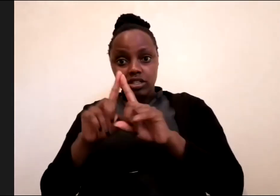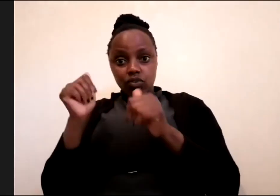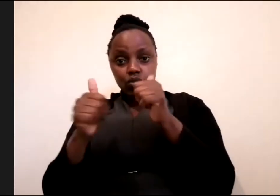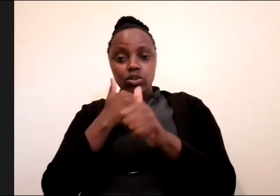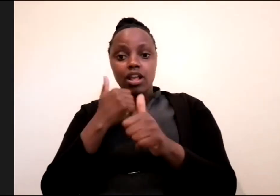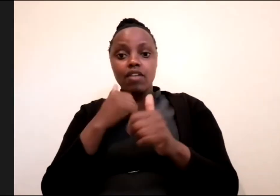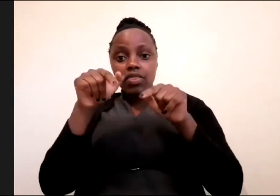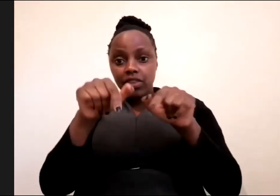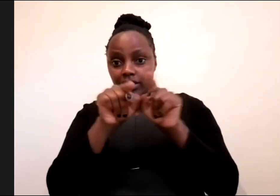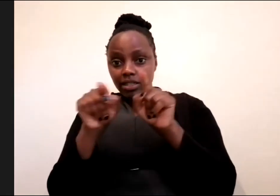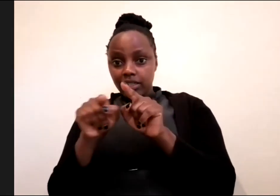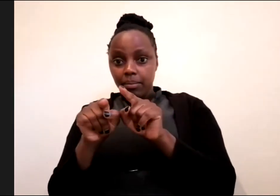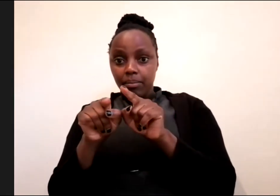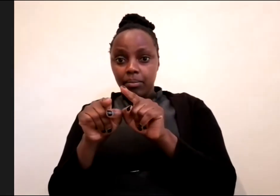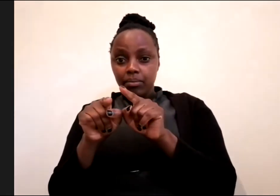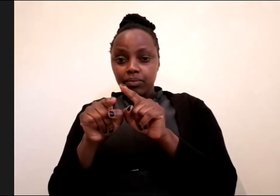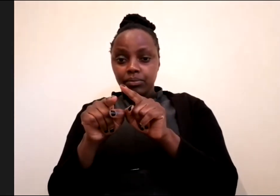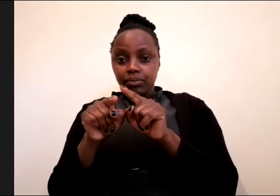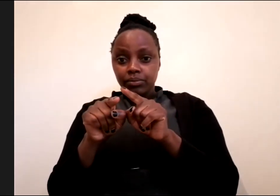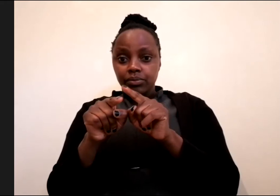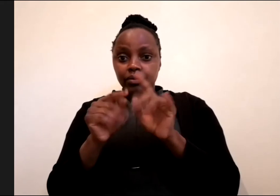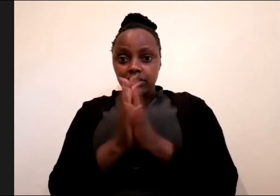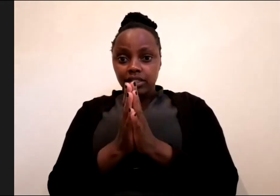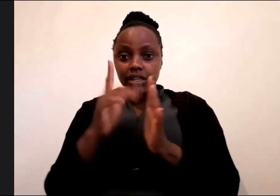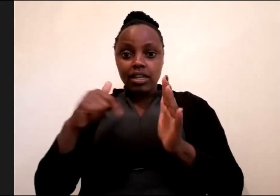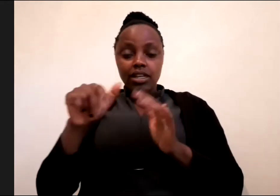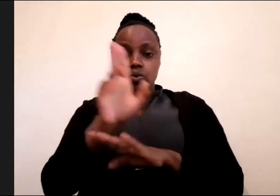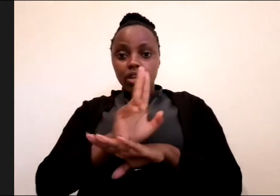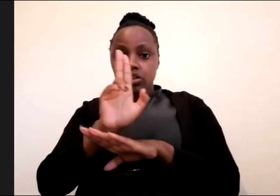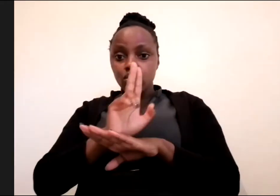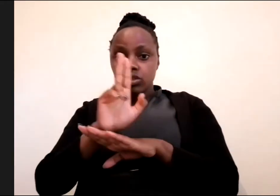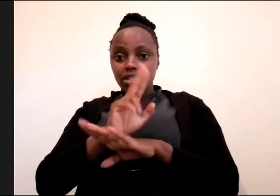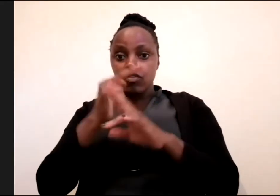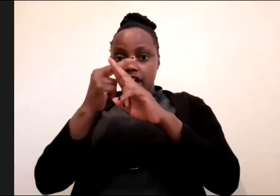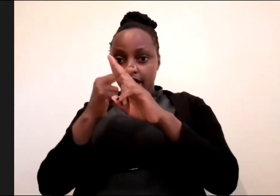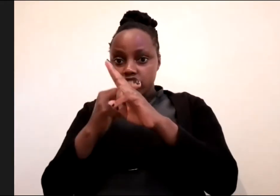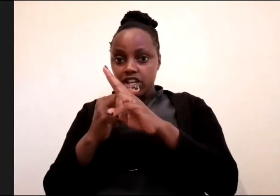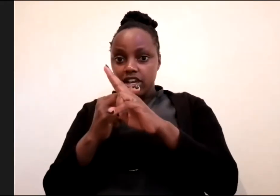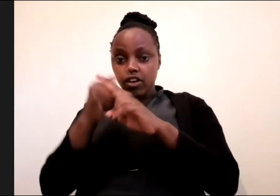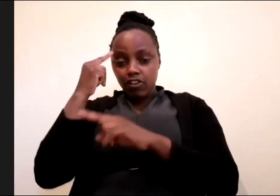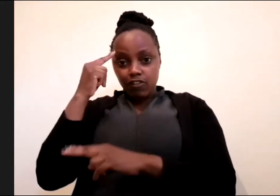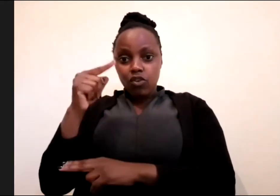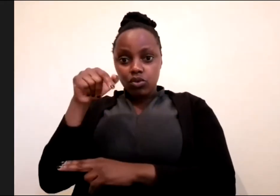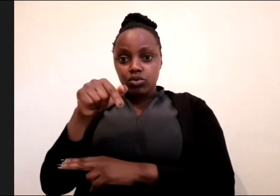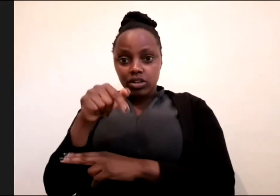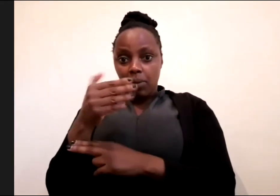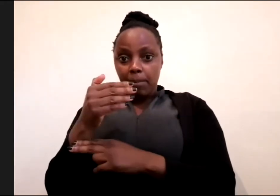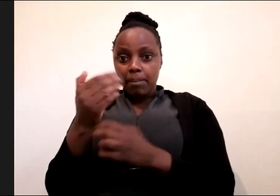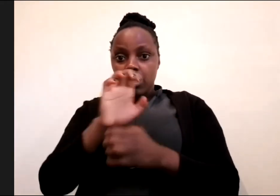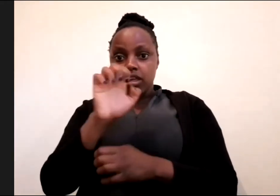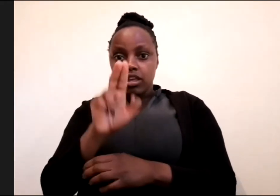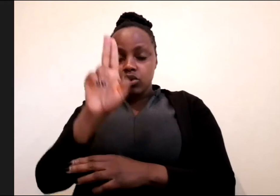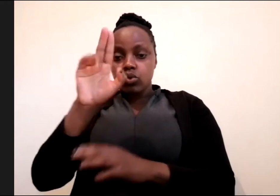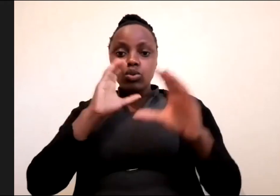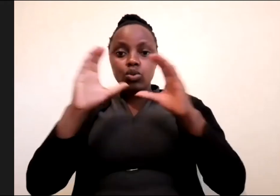being web streamed, and we are using hashtags for communication. So if you want to communicate about